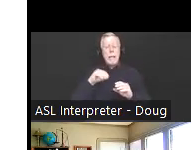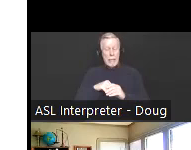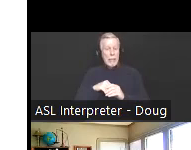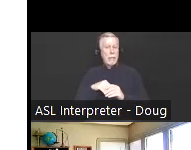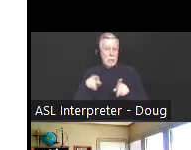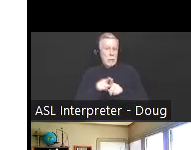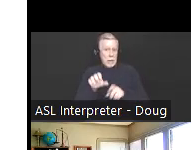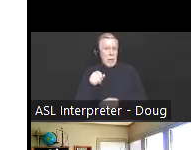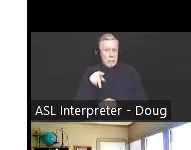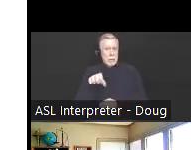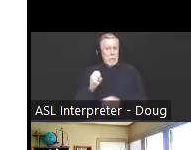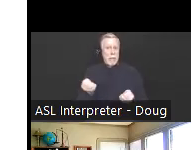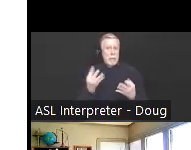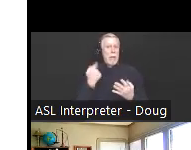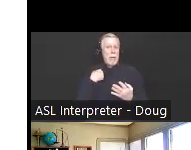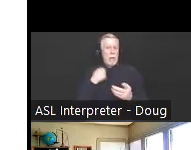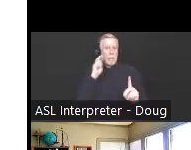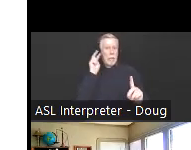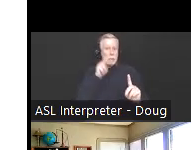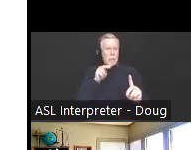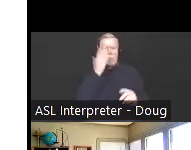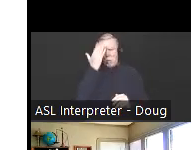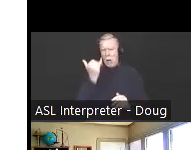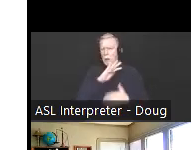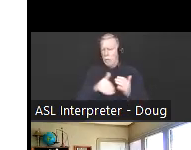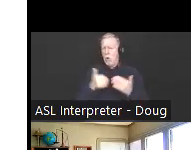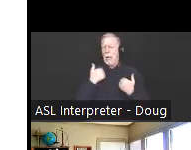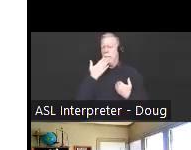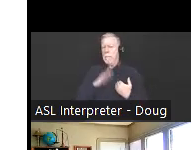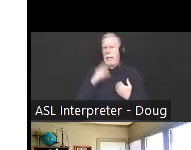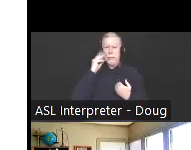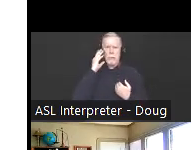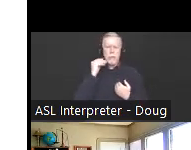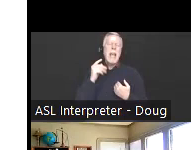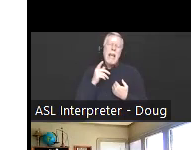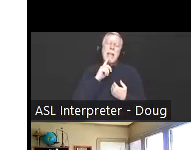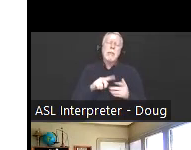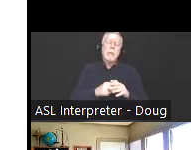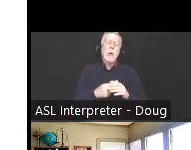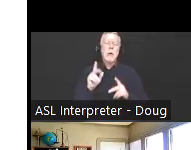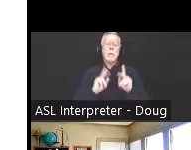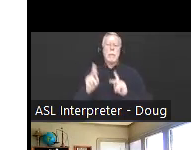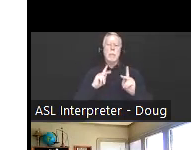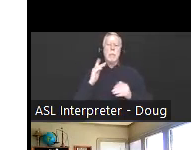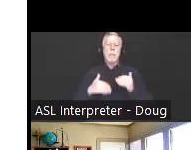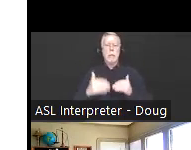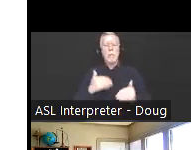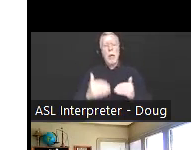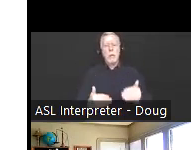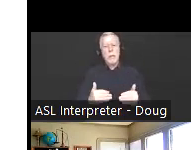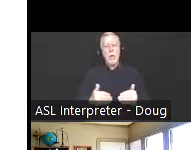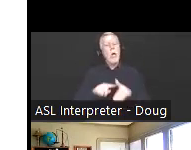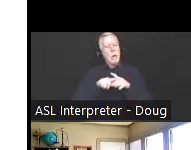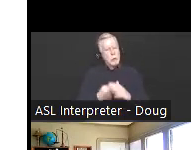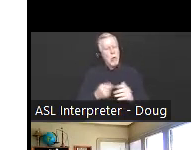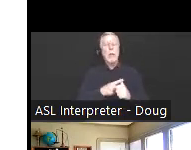are, because we've all had bad experience. It just starts people in a process of starting by saying,